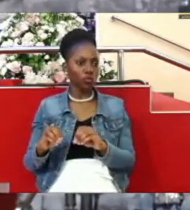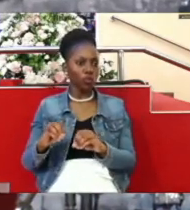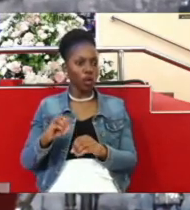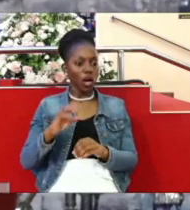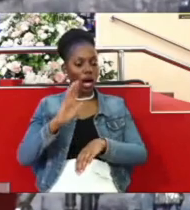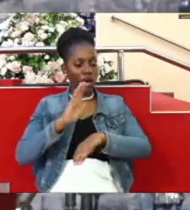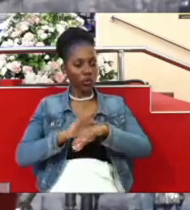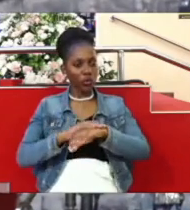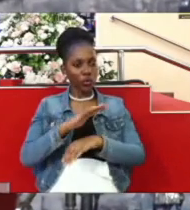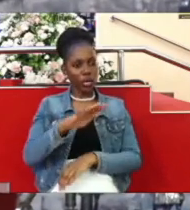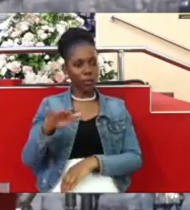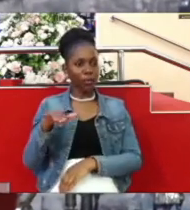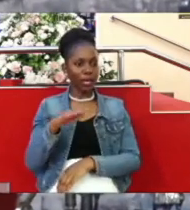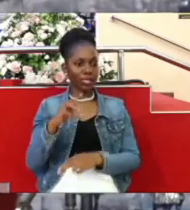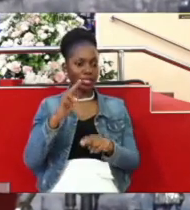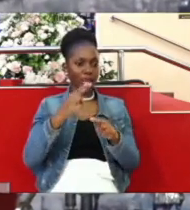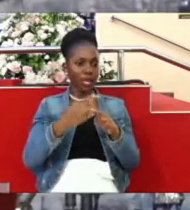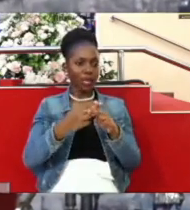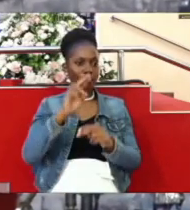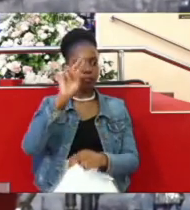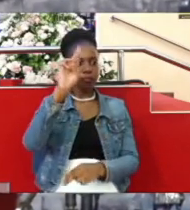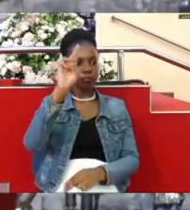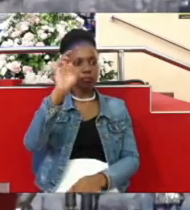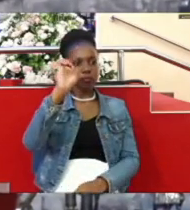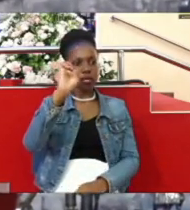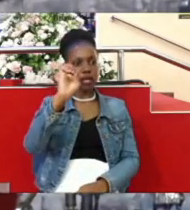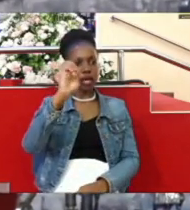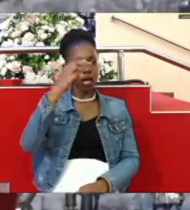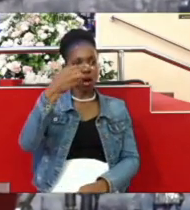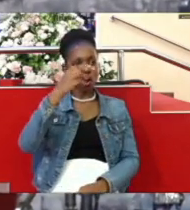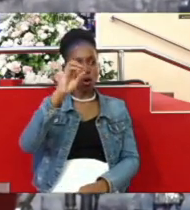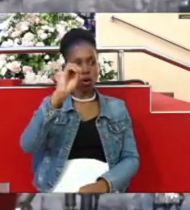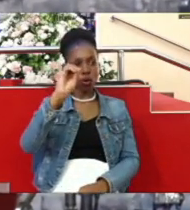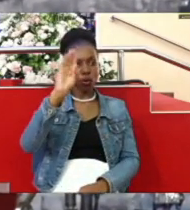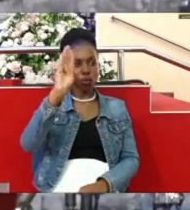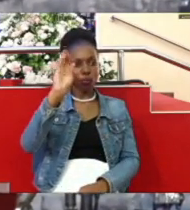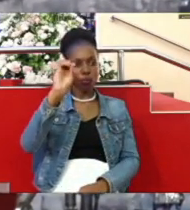Praise the name of the Lord. You know, in this well,